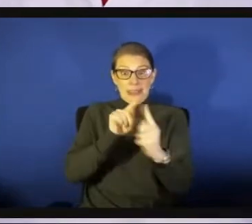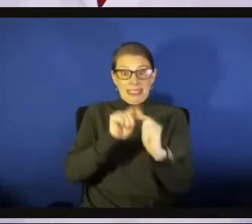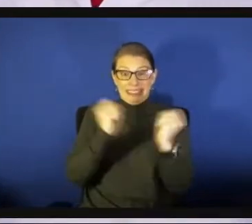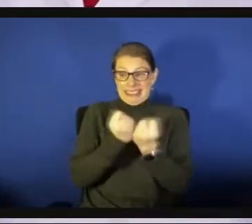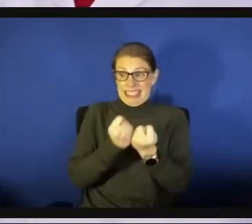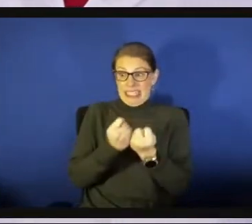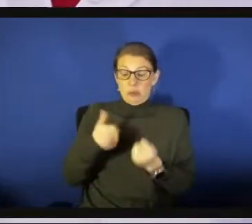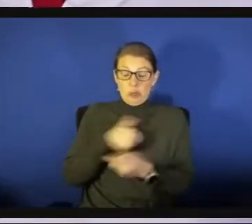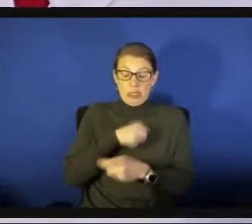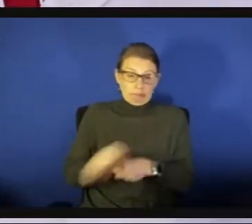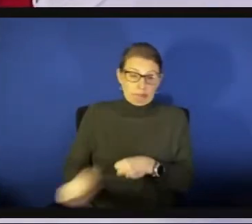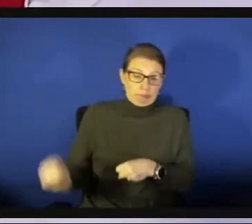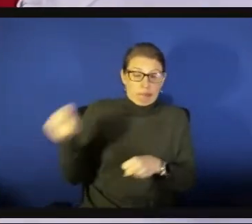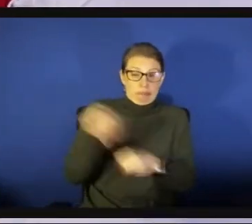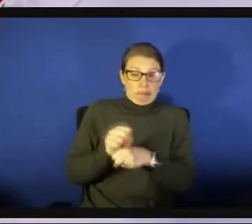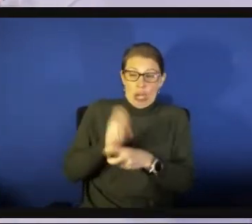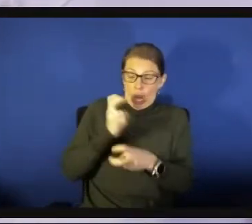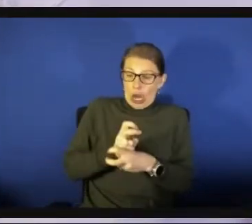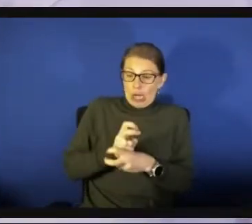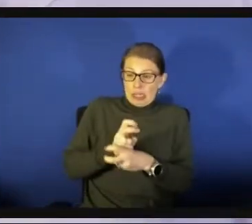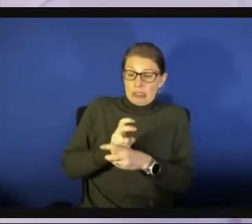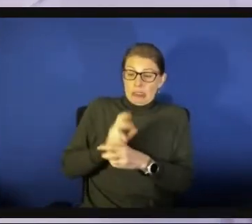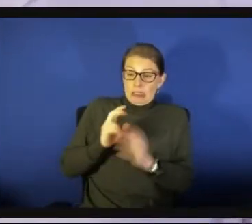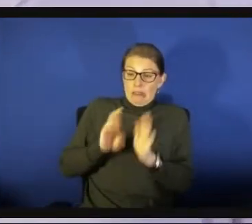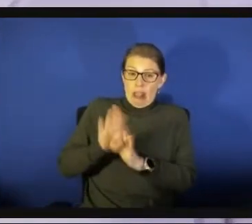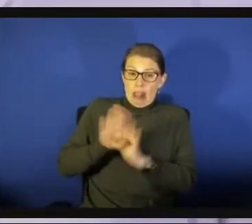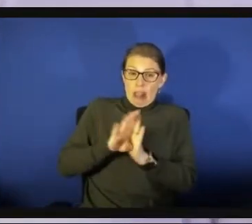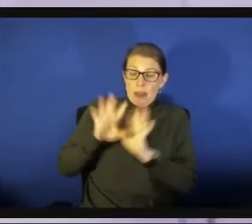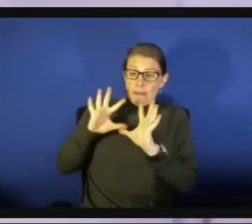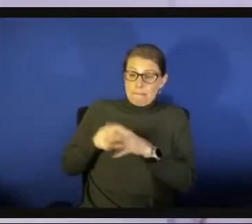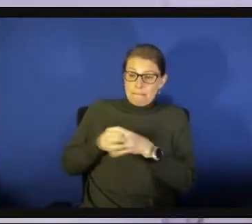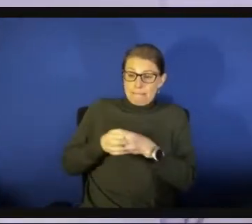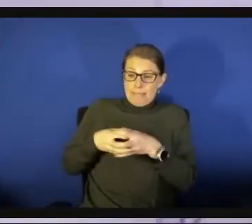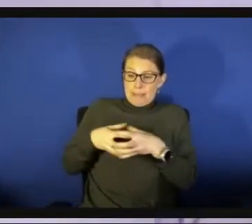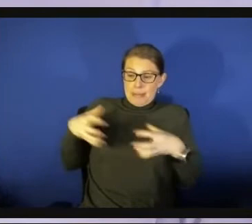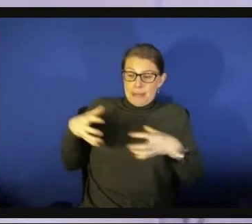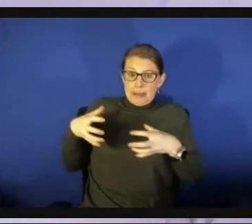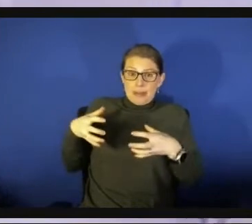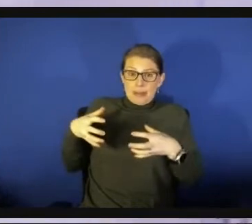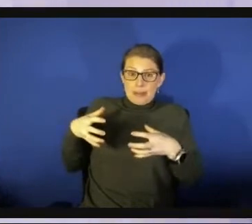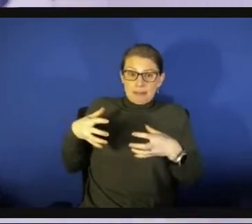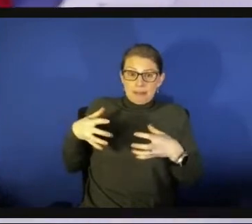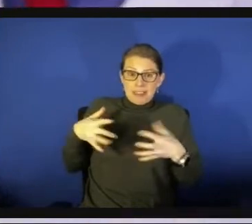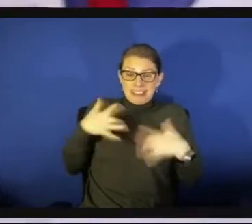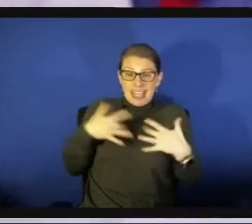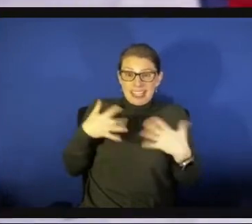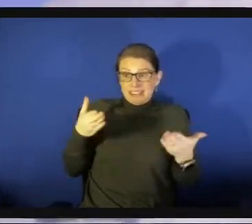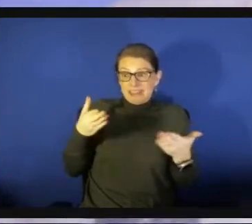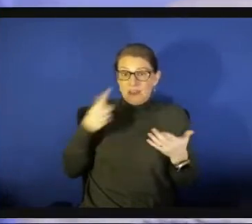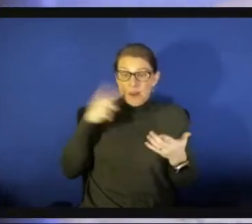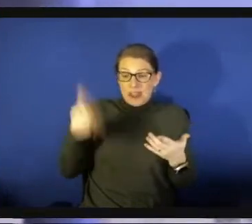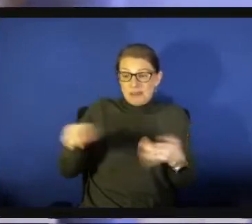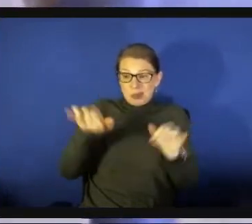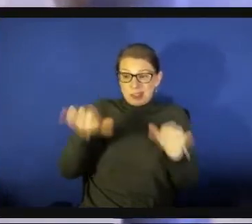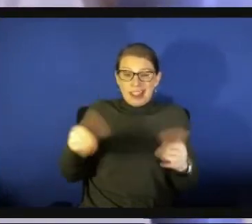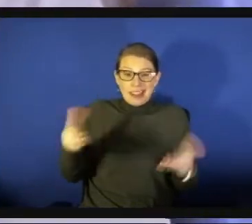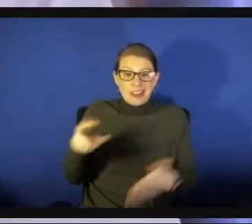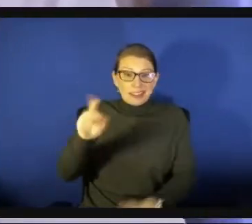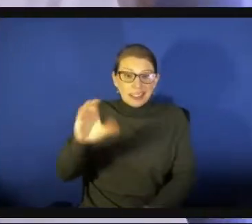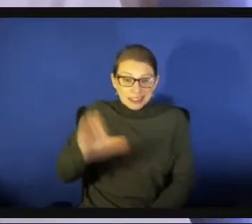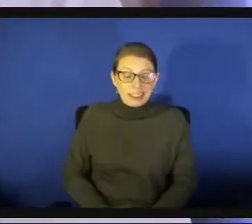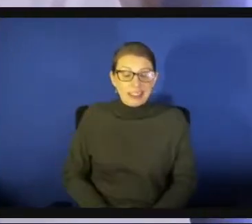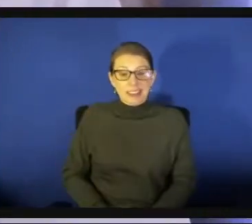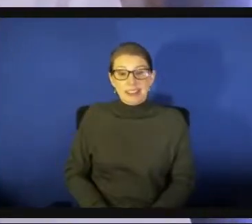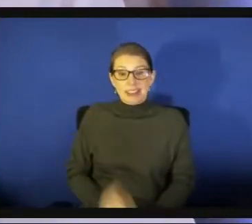build and to have amazing care and stay in Kansas City. I'm very excited for that. Dr. Rotondo, I loved what Karen said, a